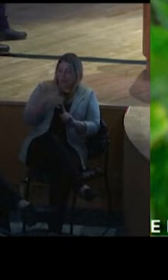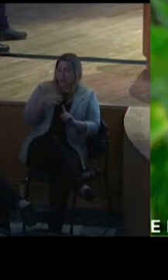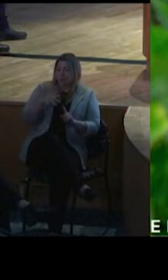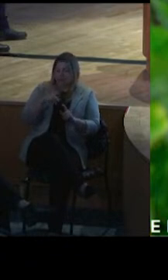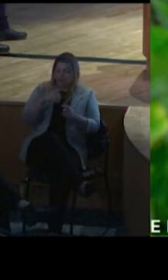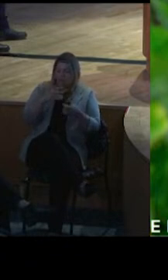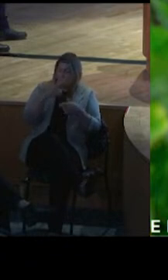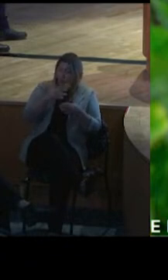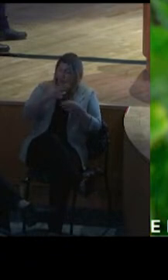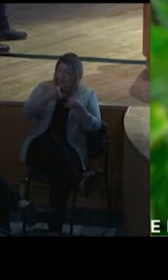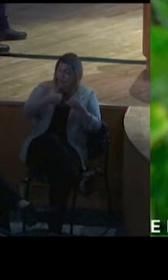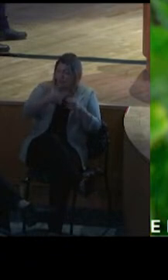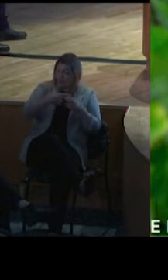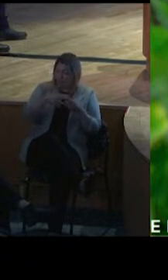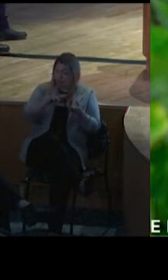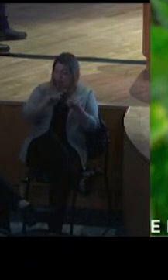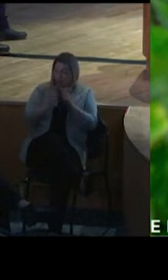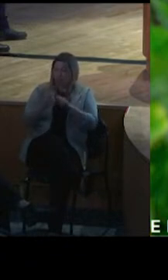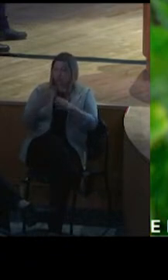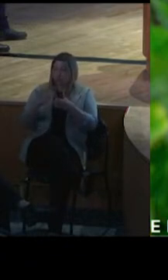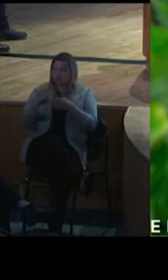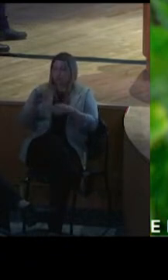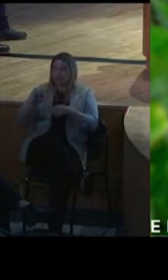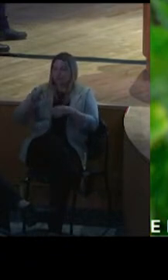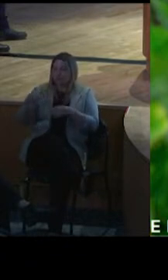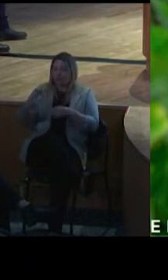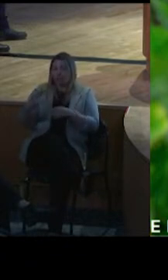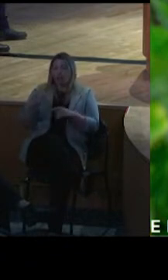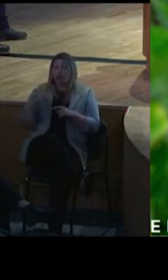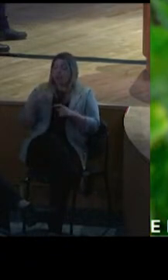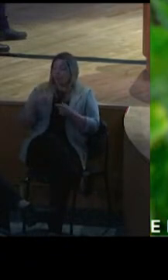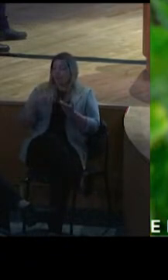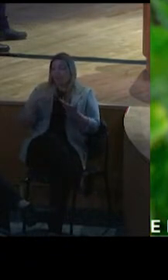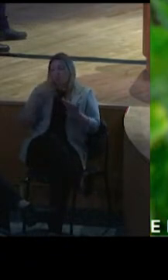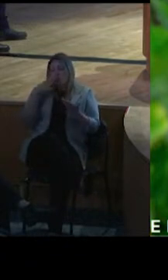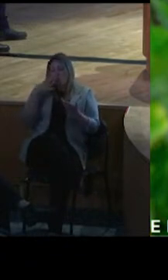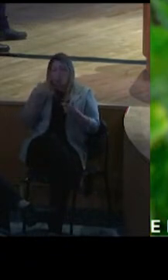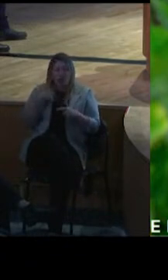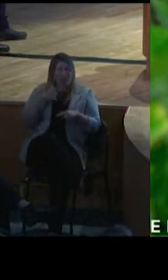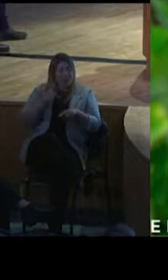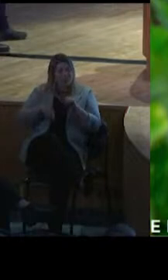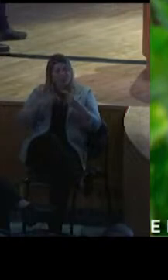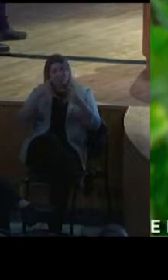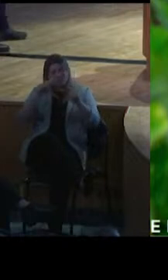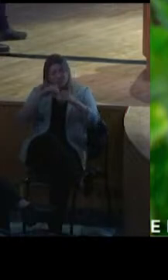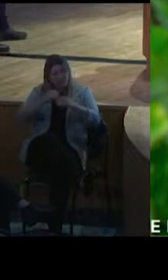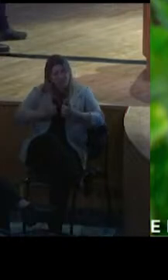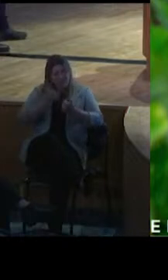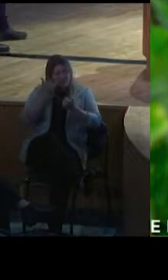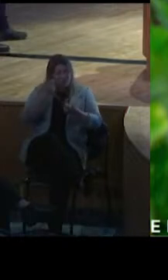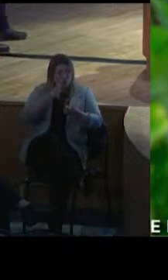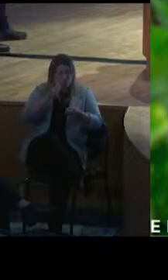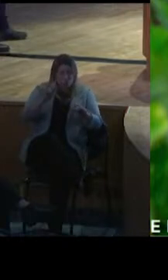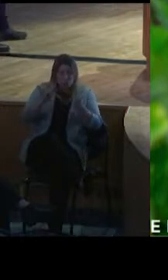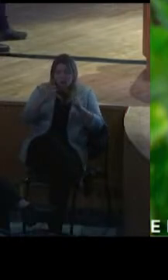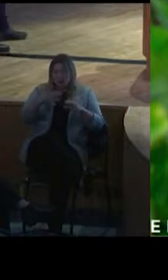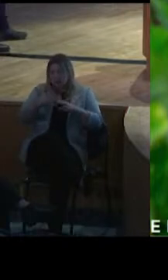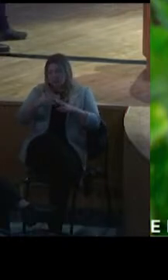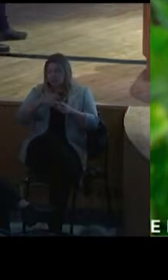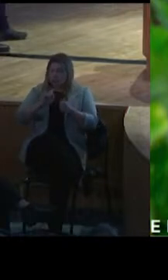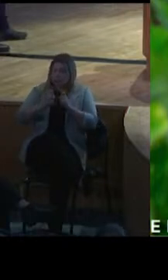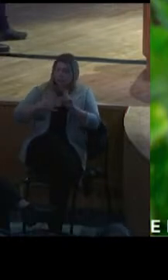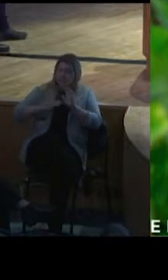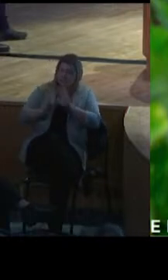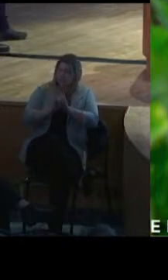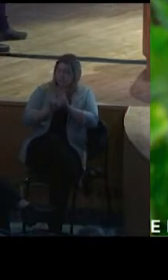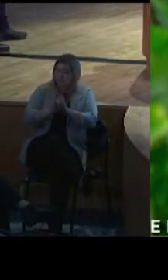Smith. We had people changing their names because they wouldn't be anywhere in life if they hadn't done so. A lot of our history was